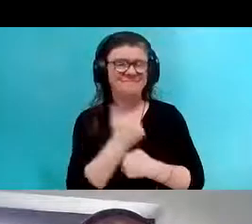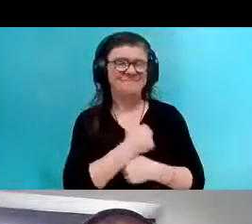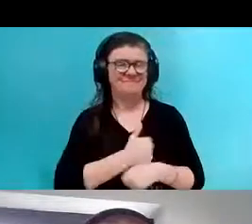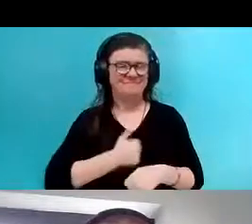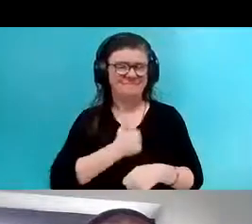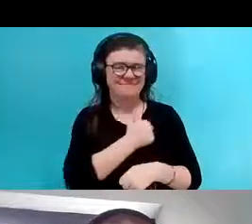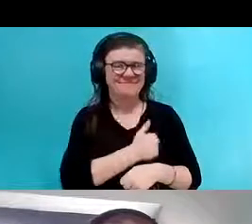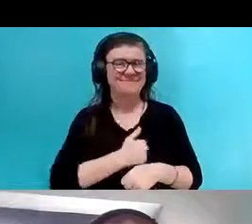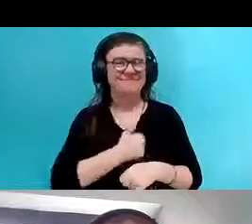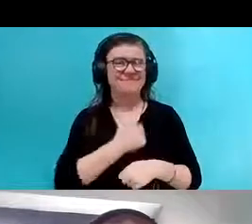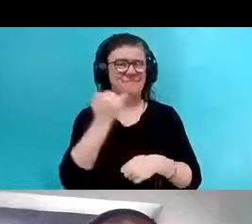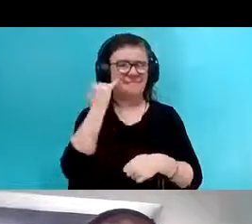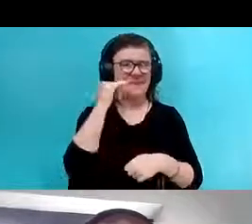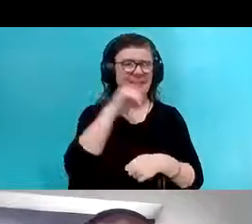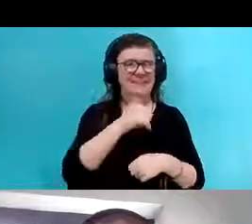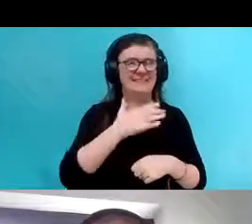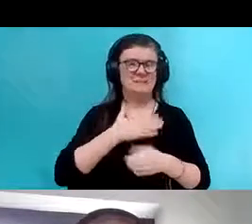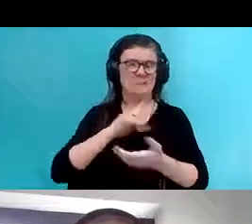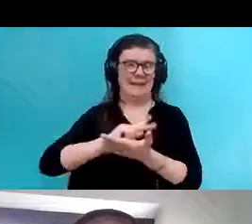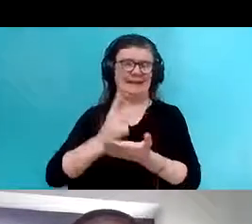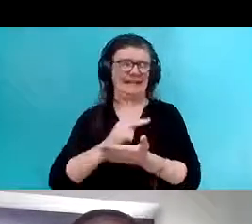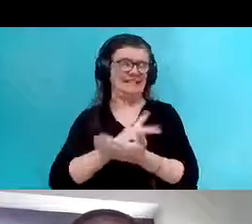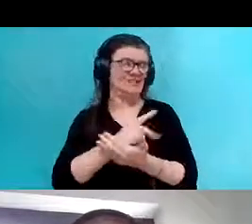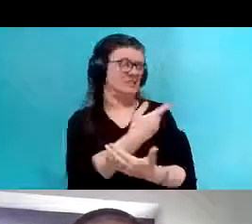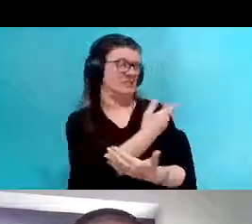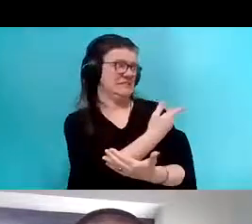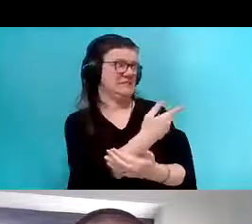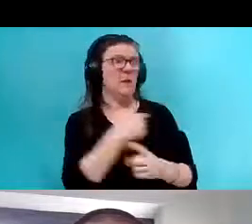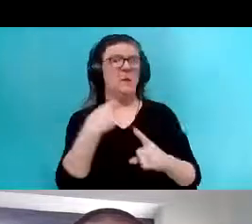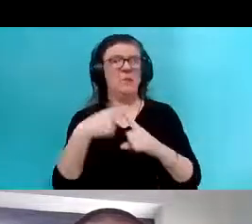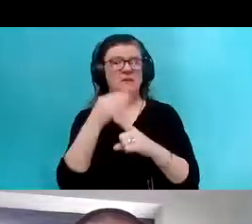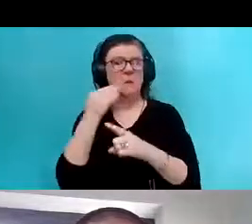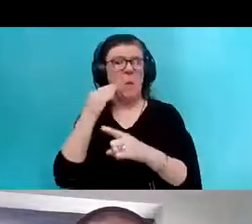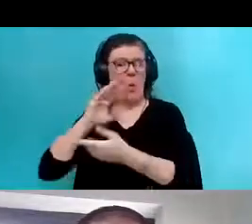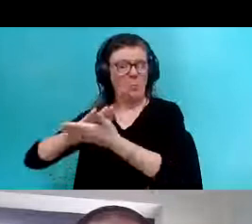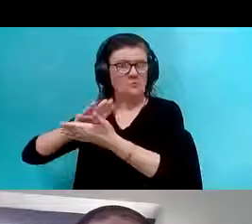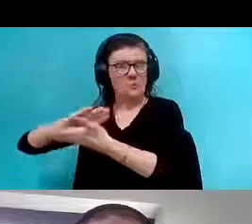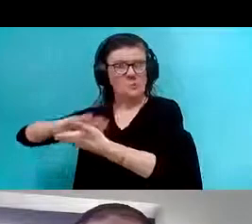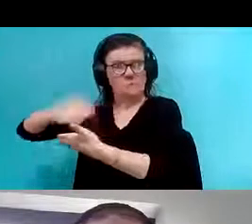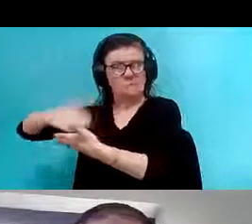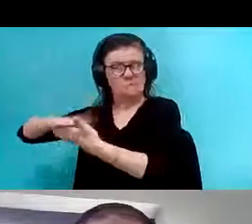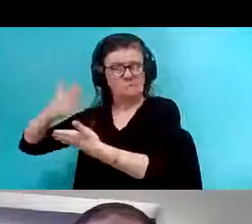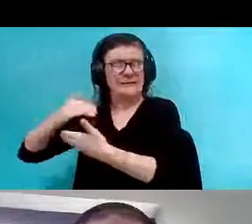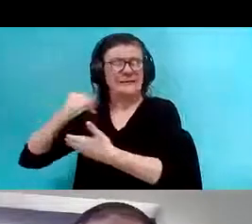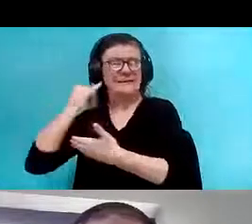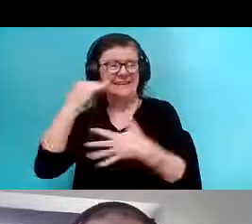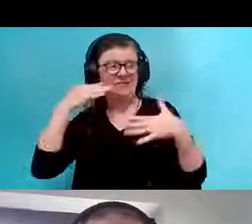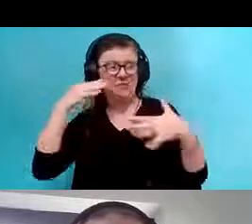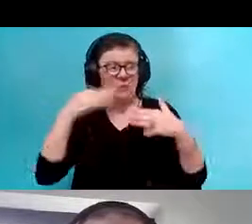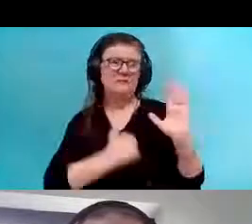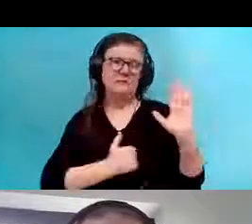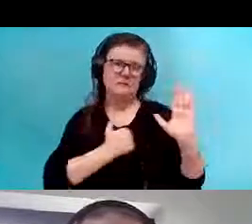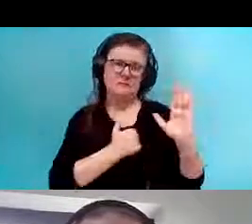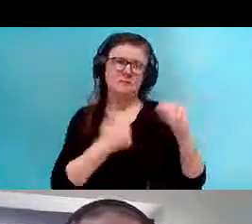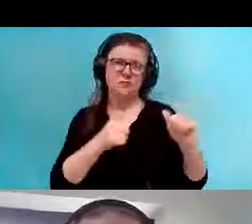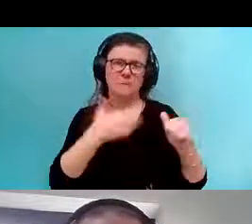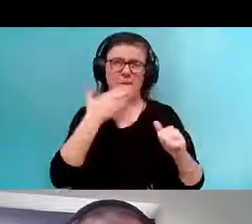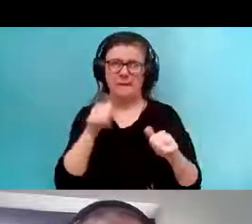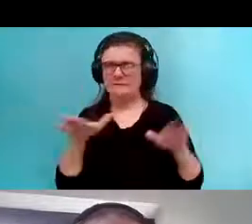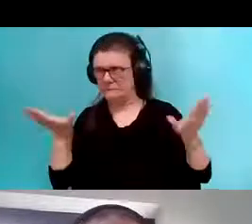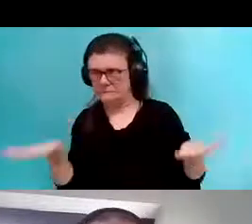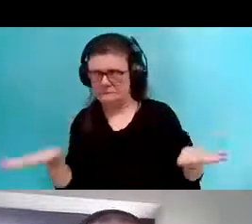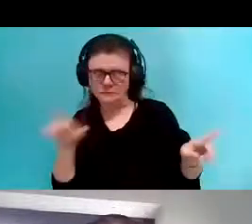also happens to be my kitchen and a homeschooling environment, so there may be some background noise at points. I'll try my best to keep that to a